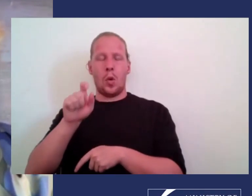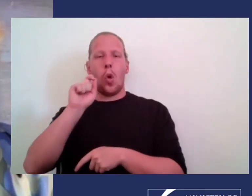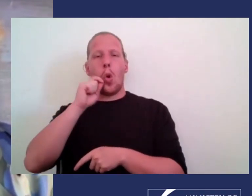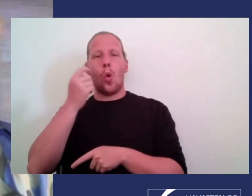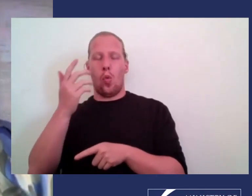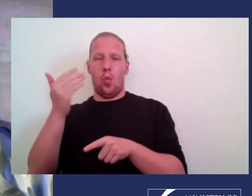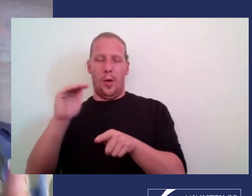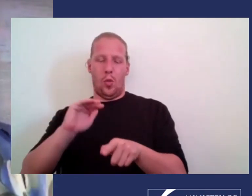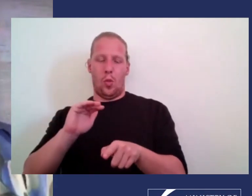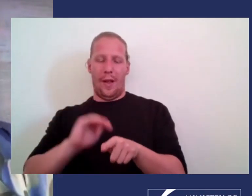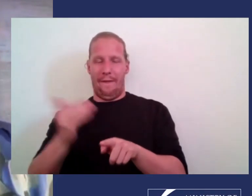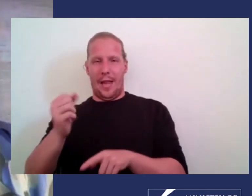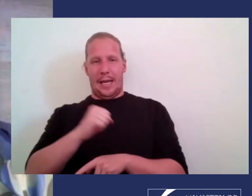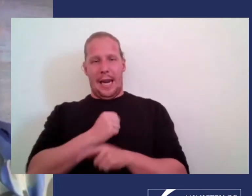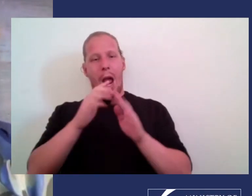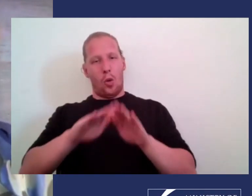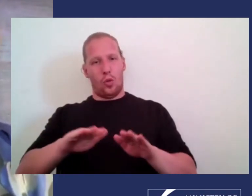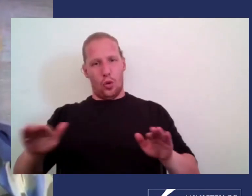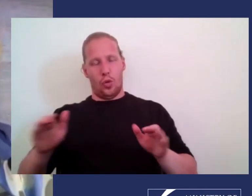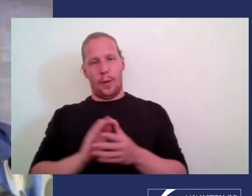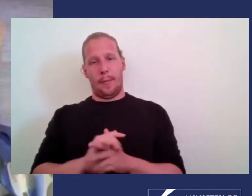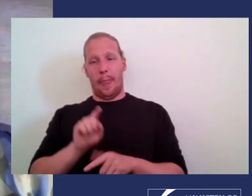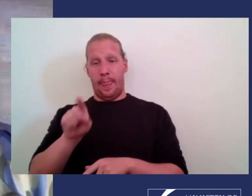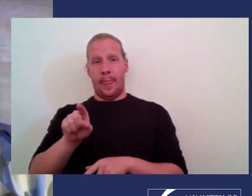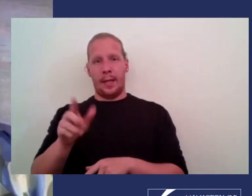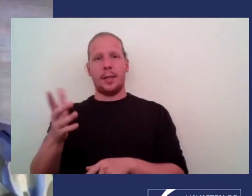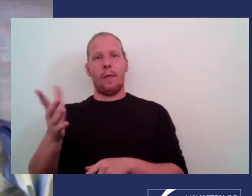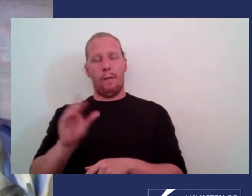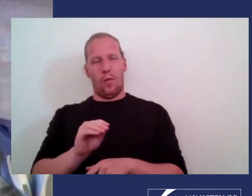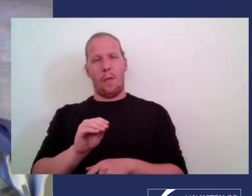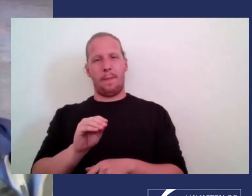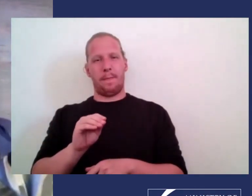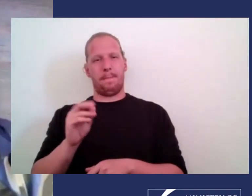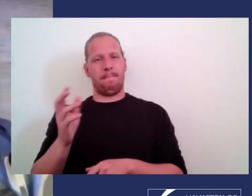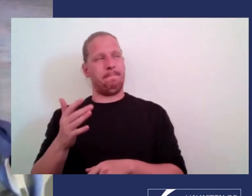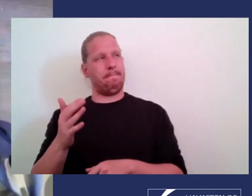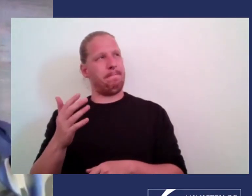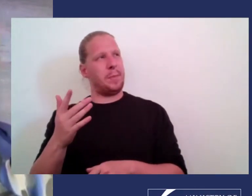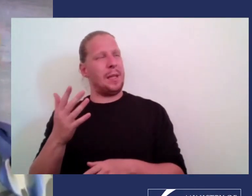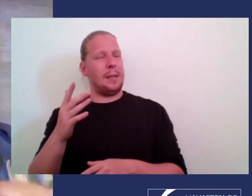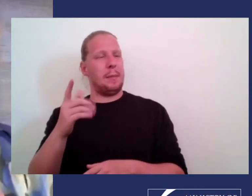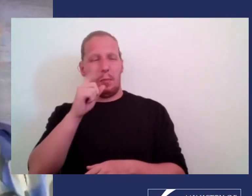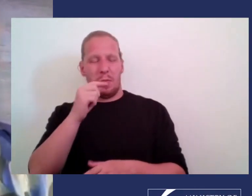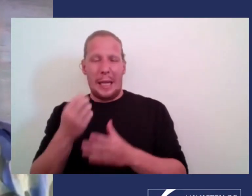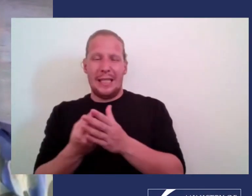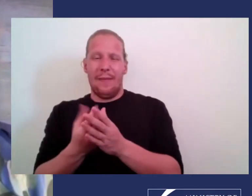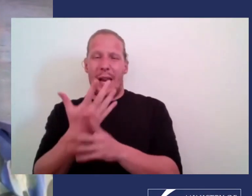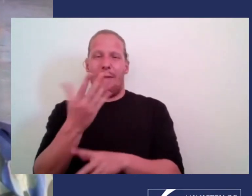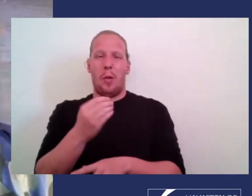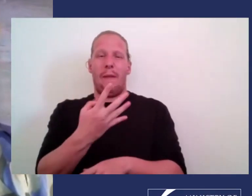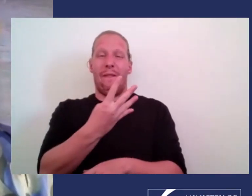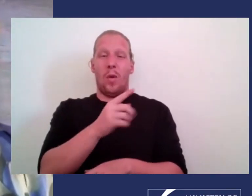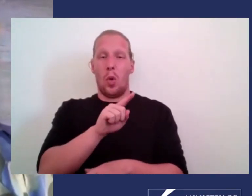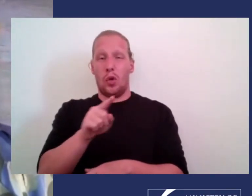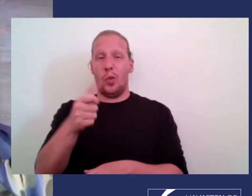young people. And that's a syndrome that again seems to develop maybe 4 to 6 weeks after